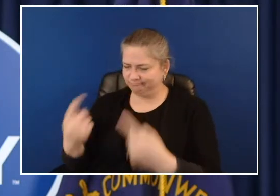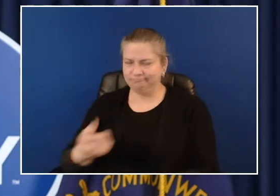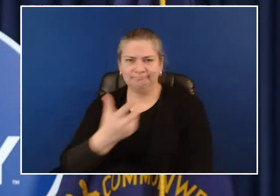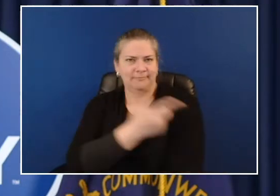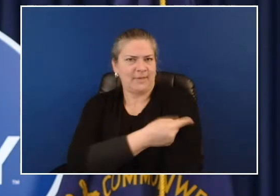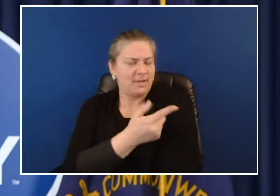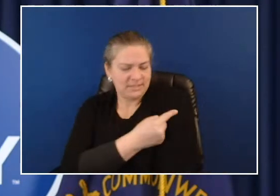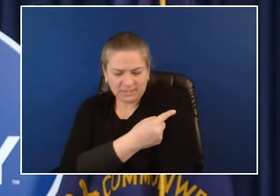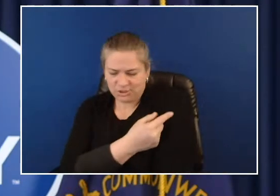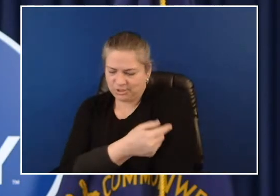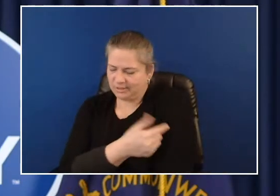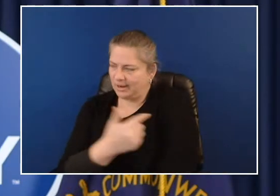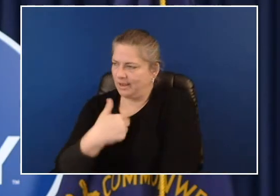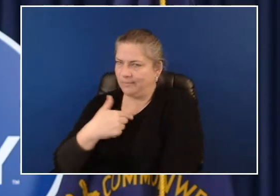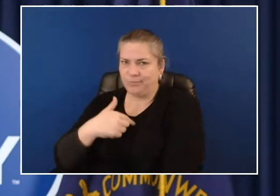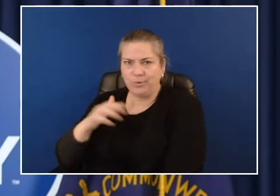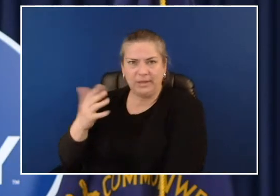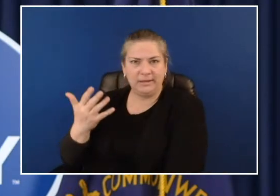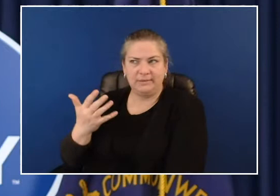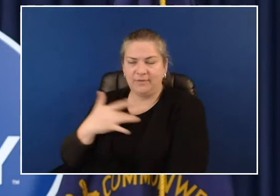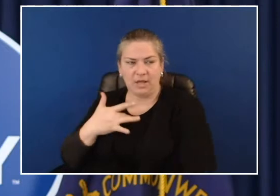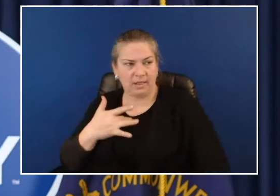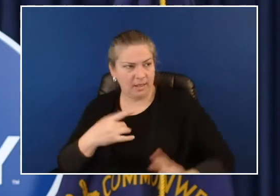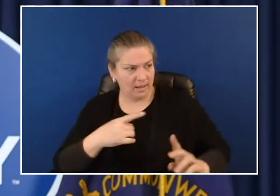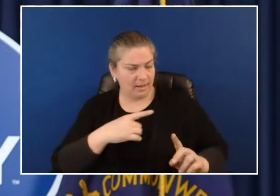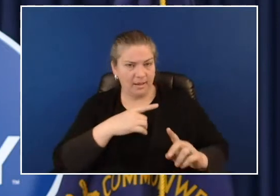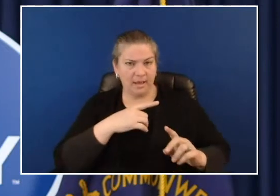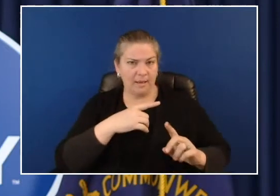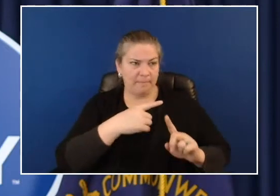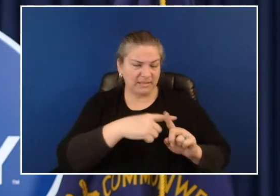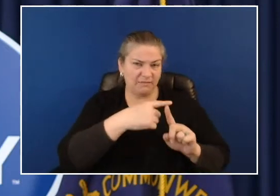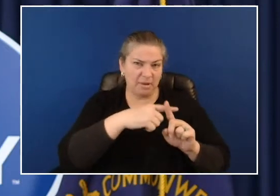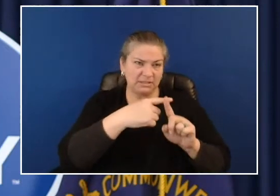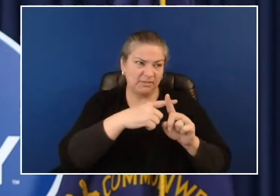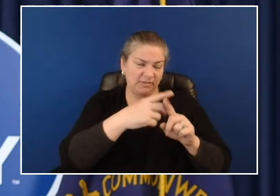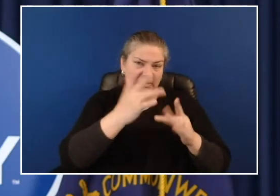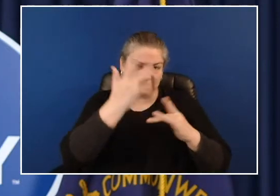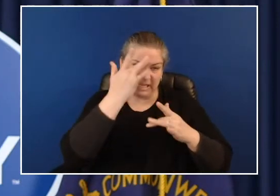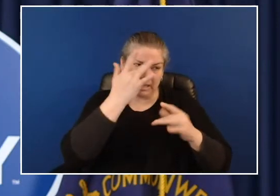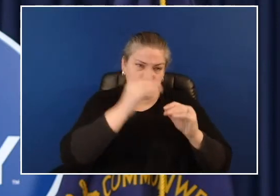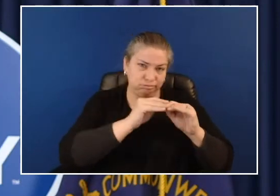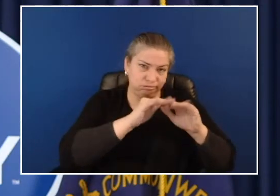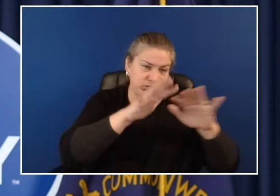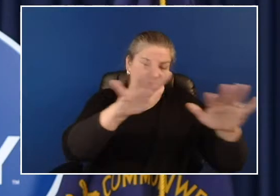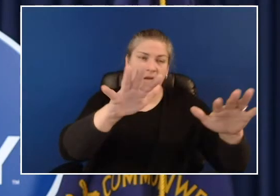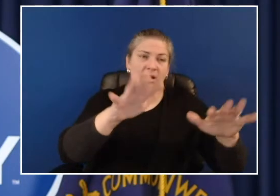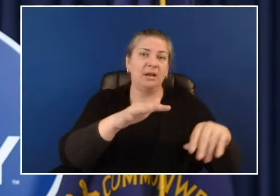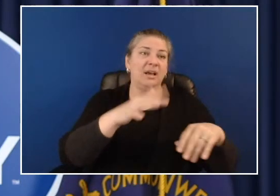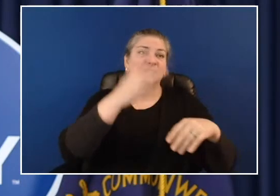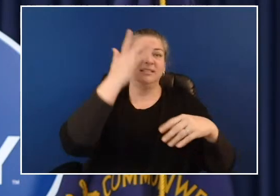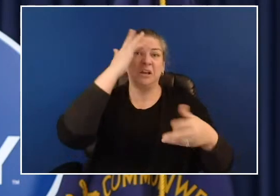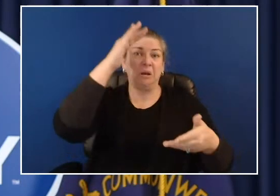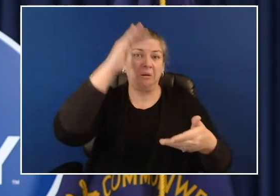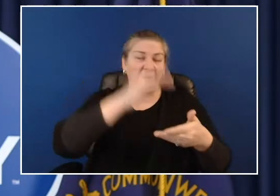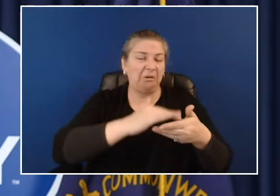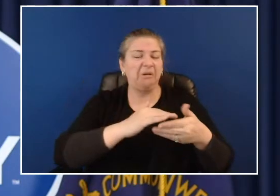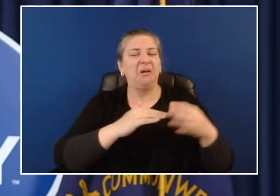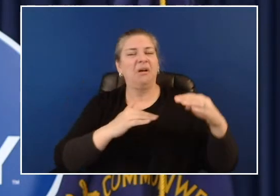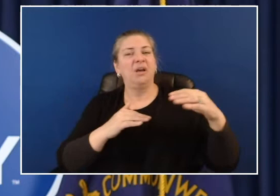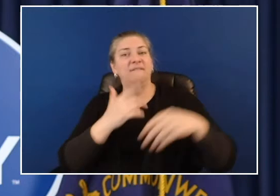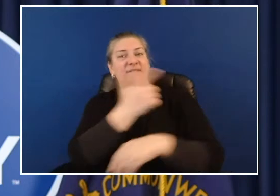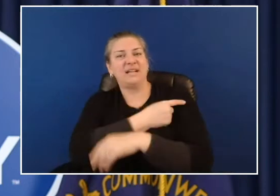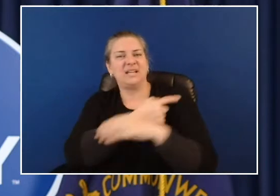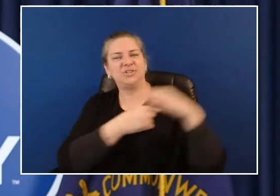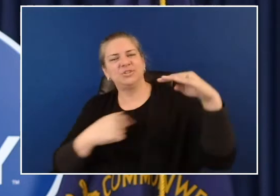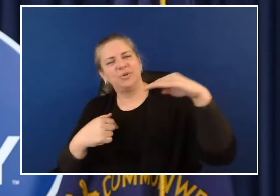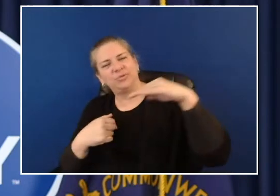spike, vaccinations go up. When we're in a decline, vaccinations go down. As long as